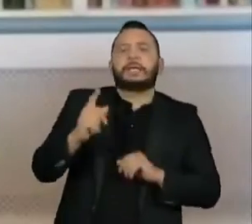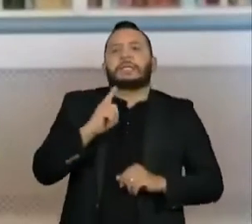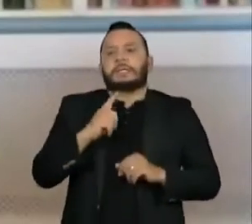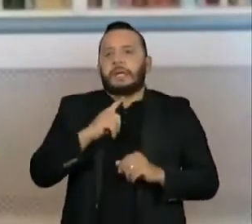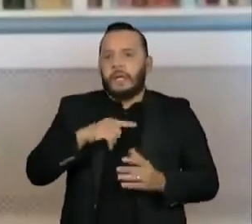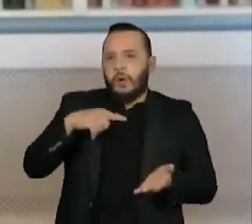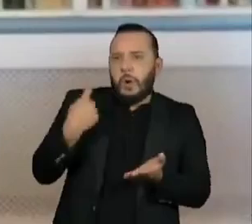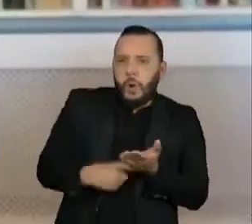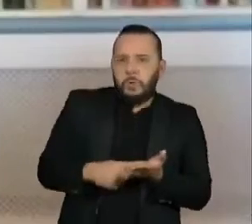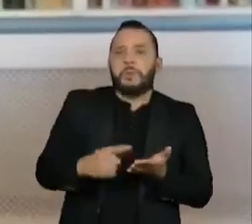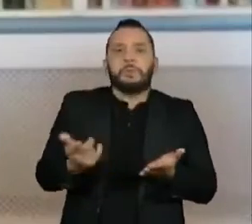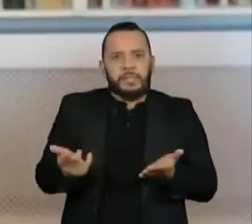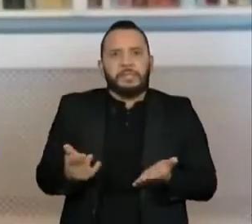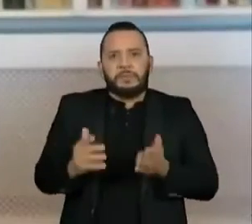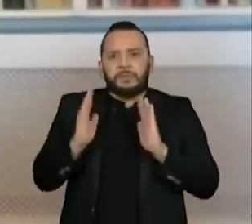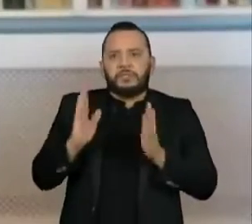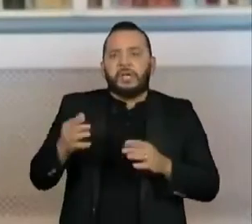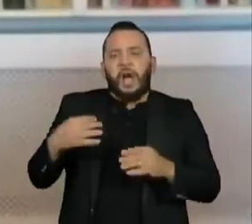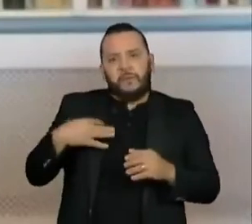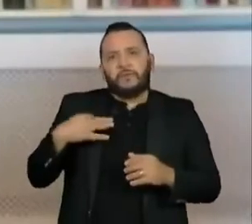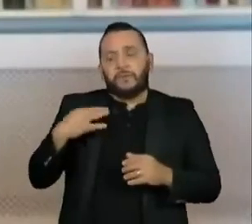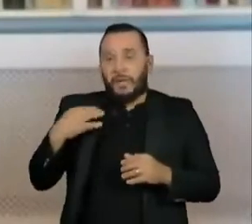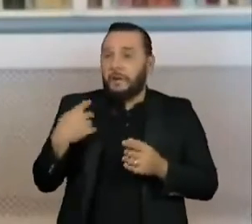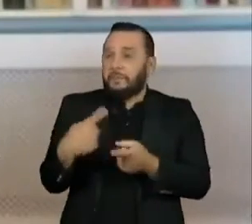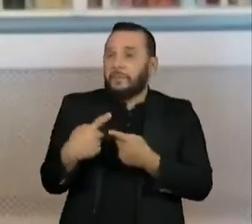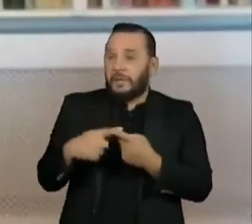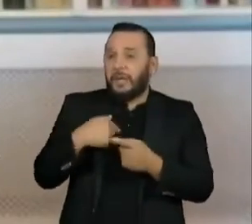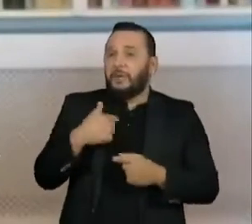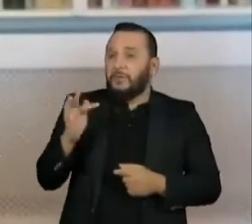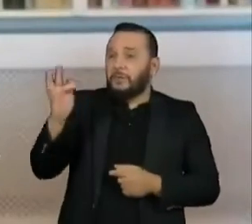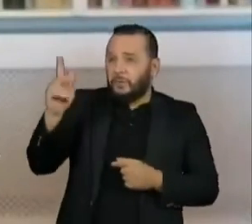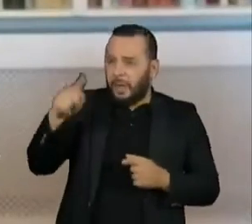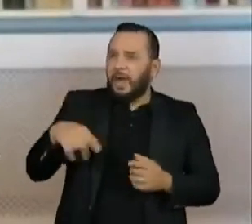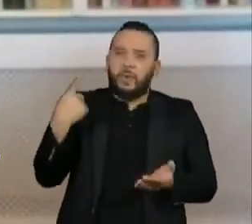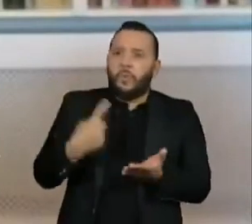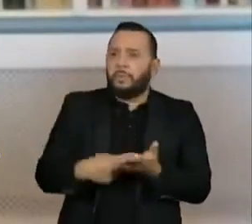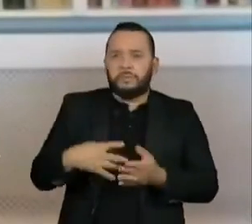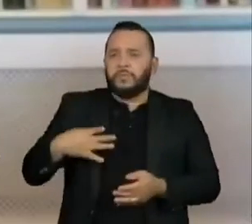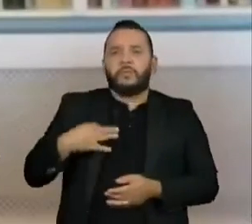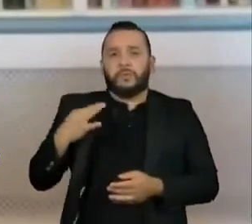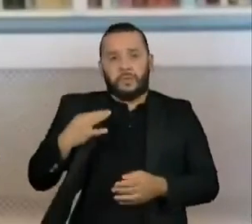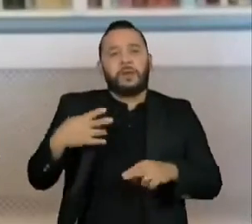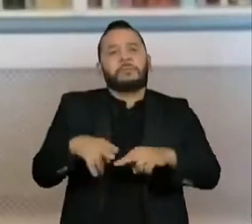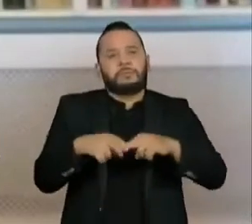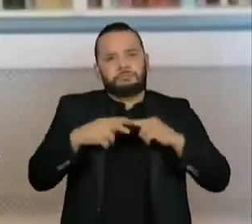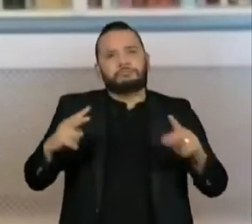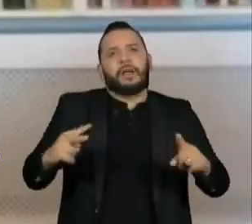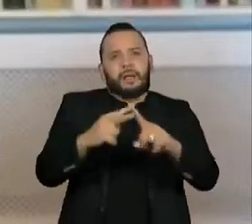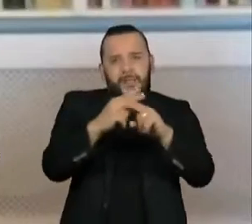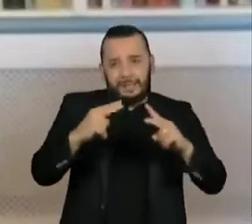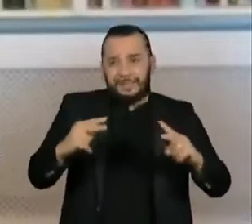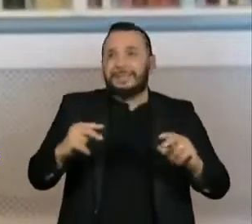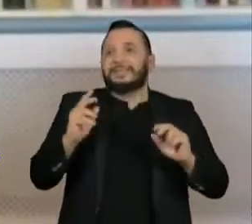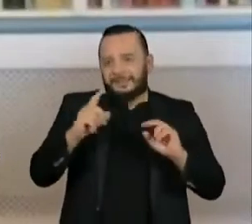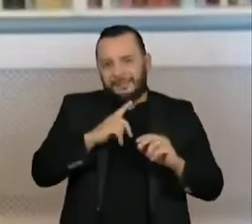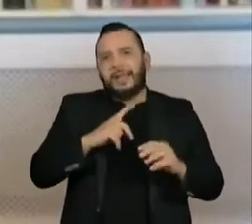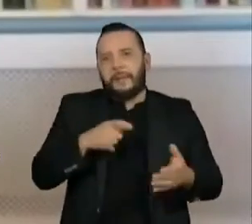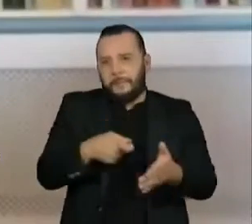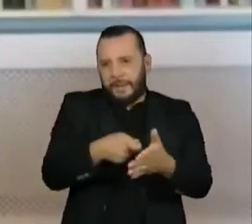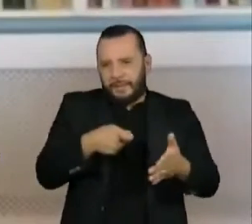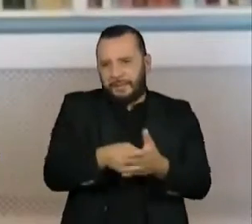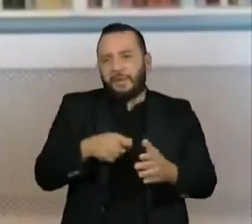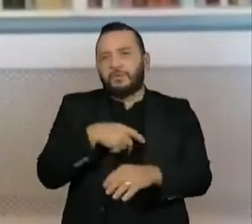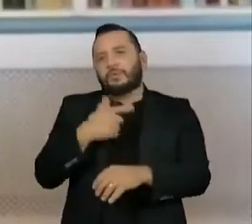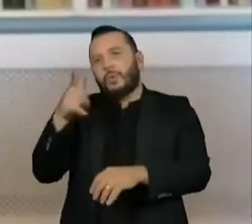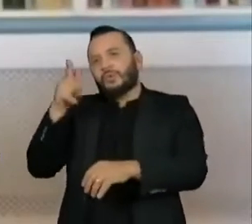the voluntary commitments, because after all, they are voluntary because of Paris, how they will be done. And it's peer